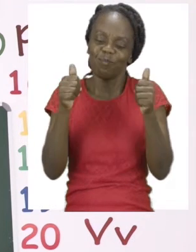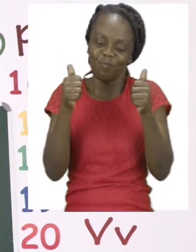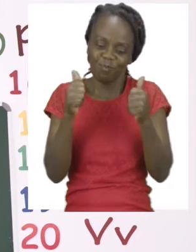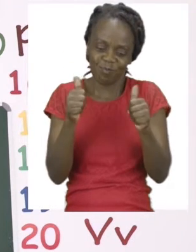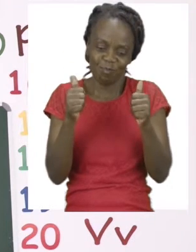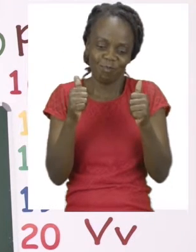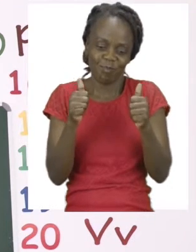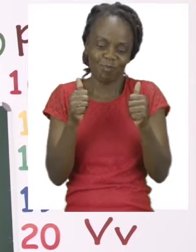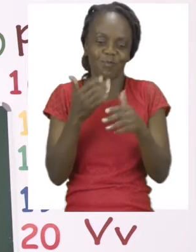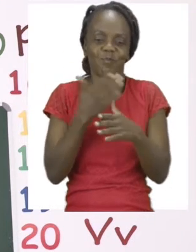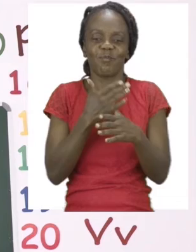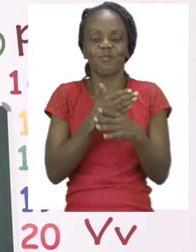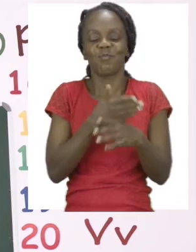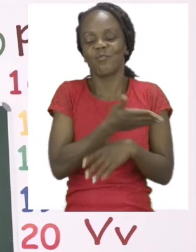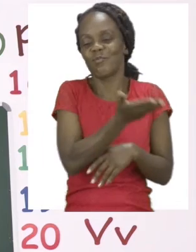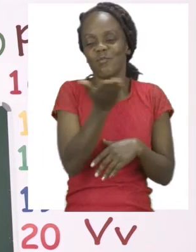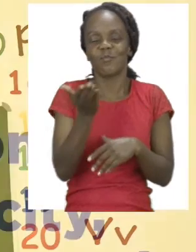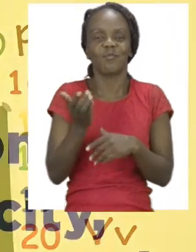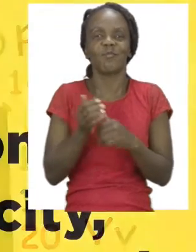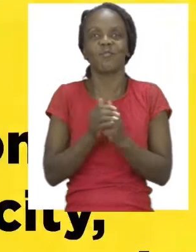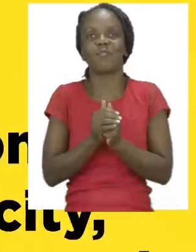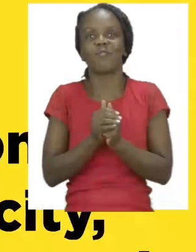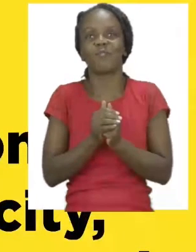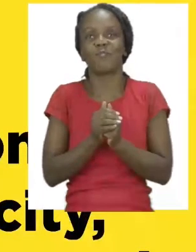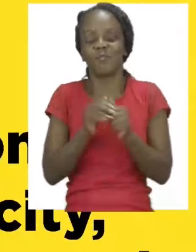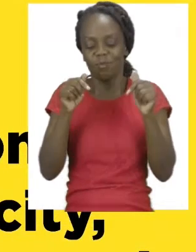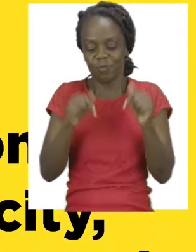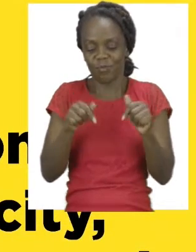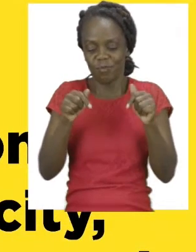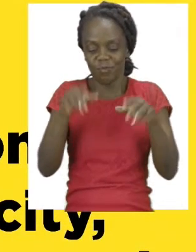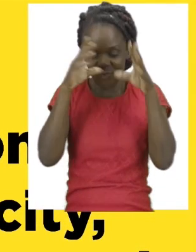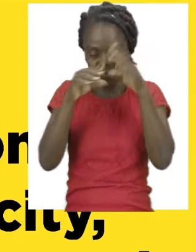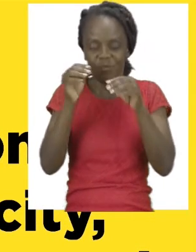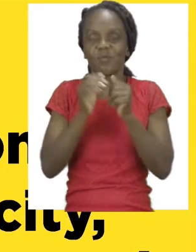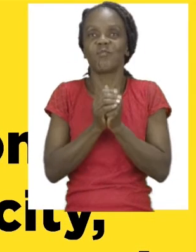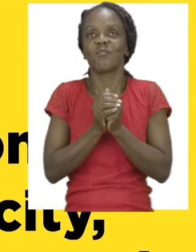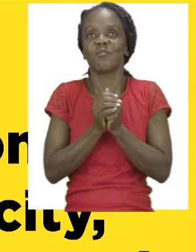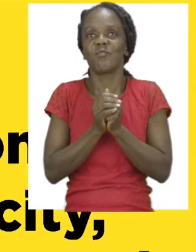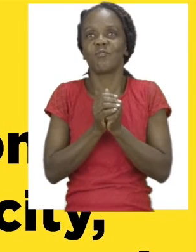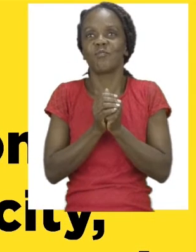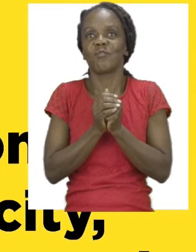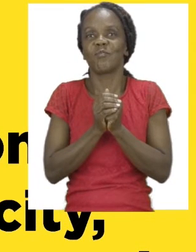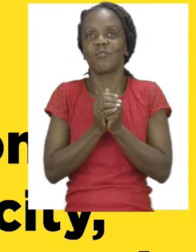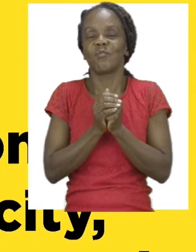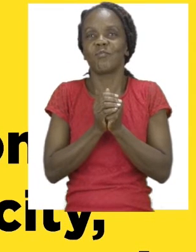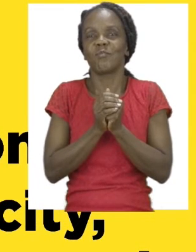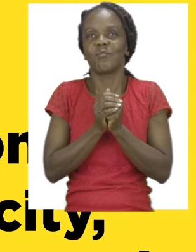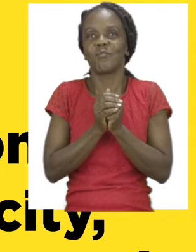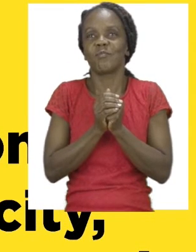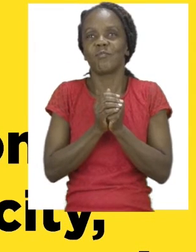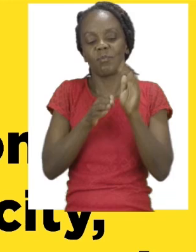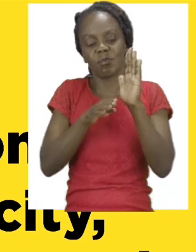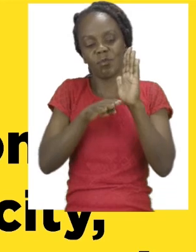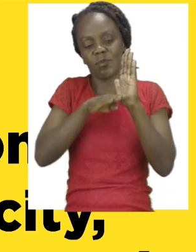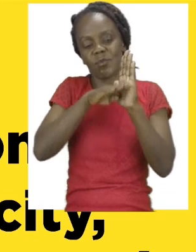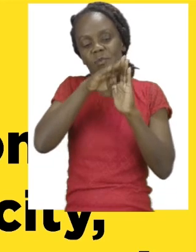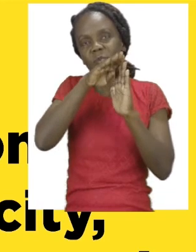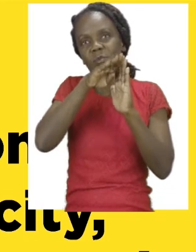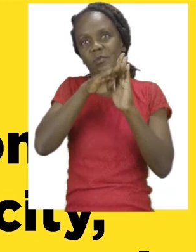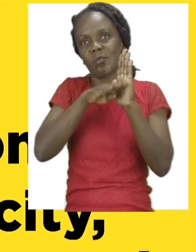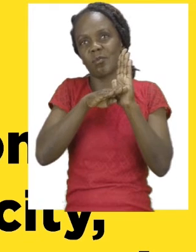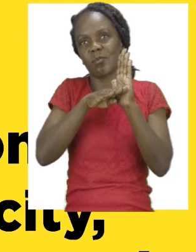Yay! Good job, everyone. For today's lesson, we will be doing